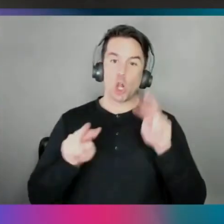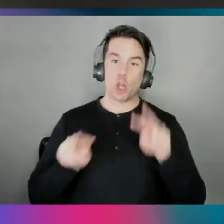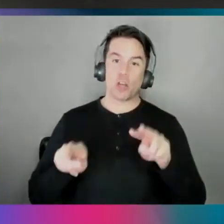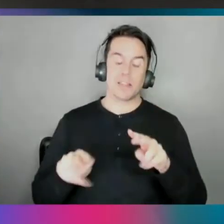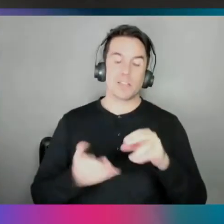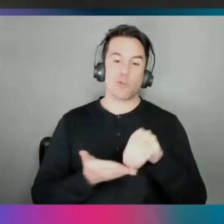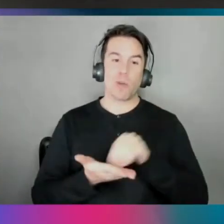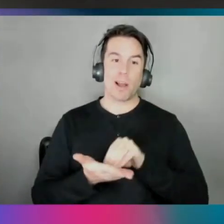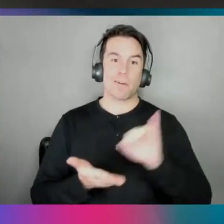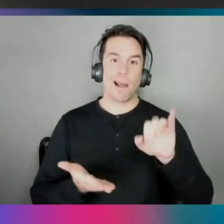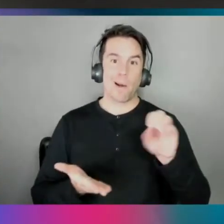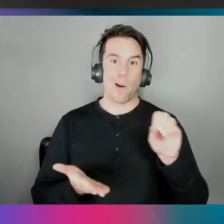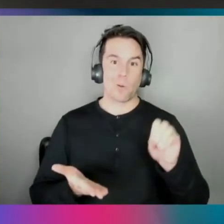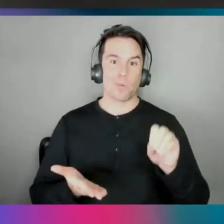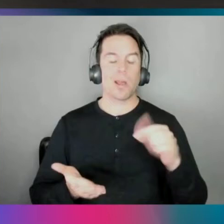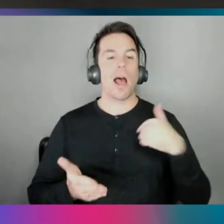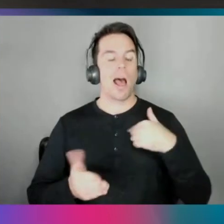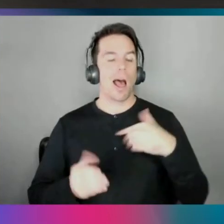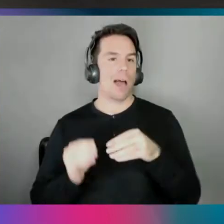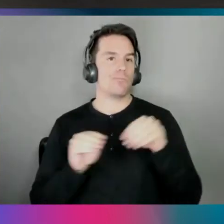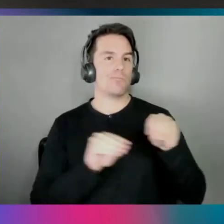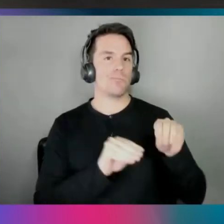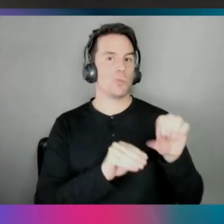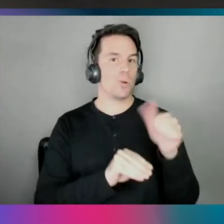well. Very good. Thanks, Doug. Thank you, Doug.